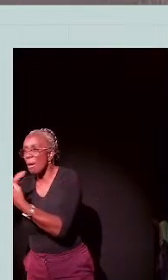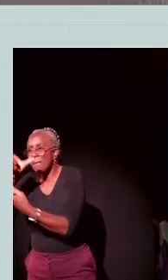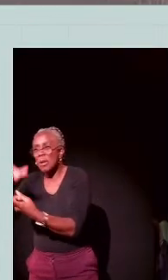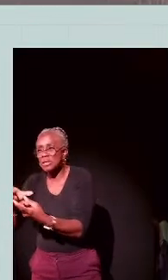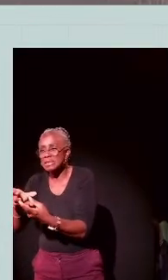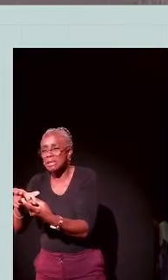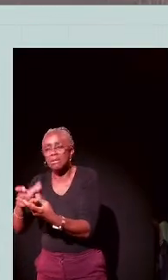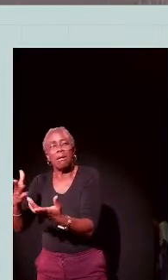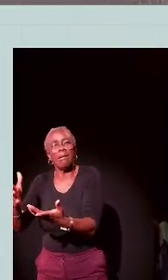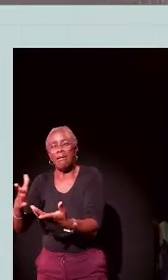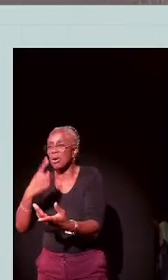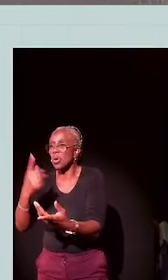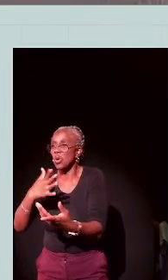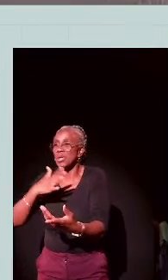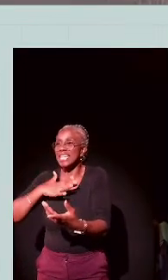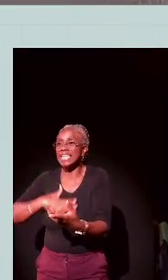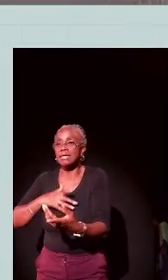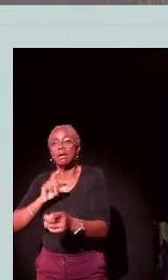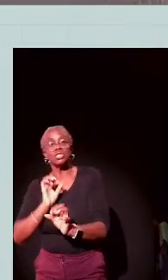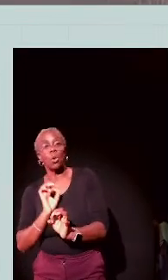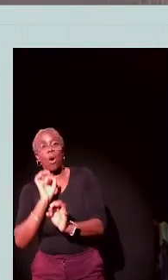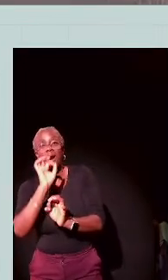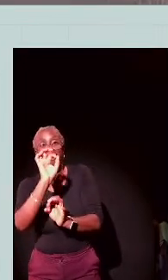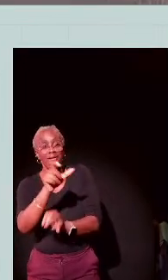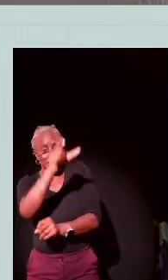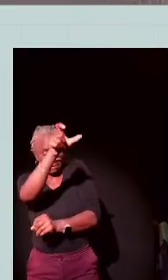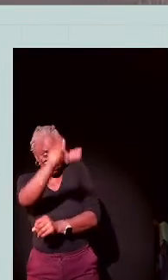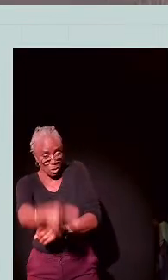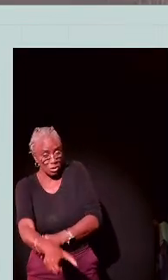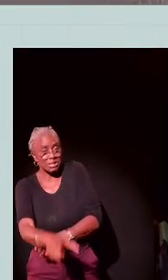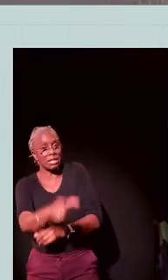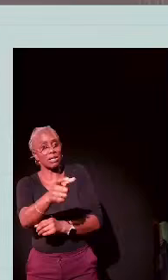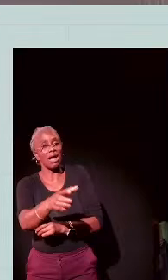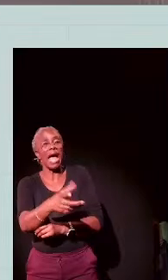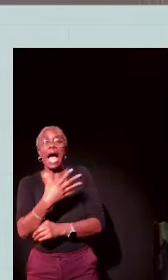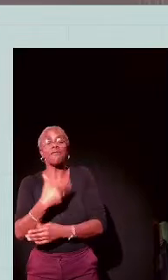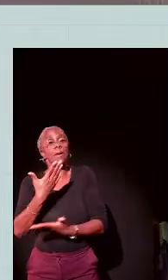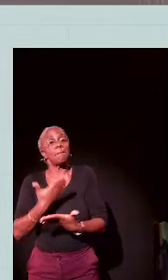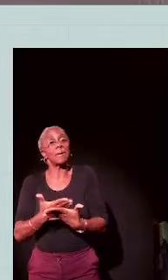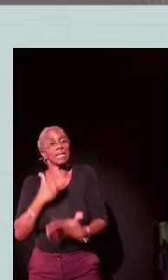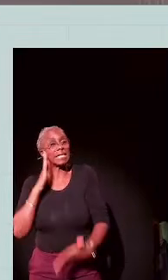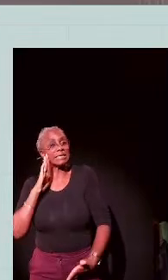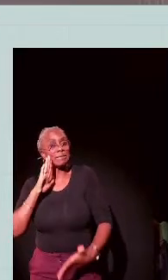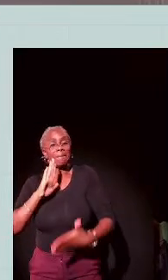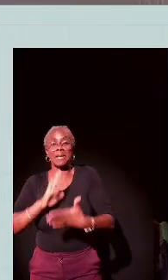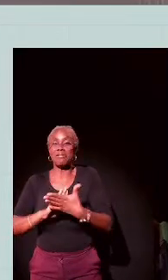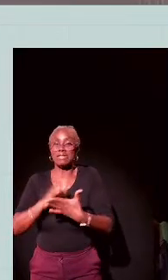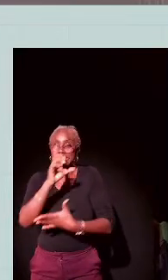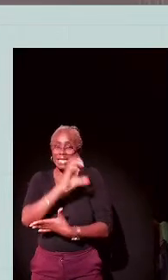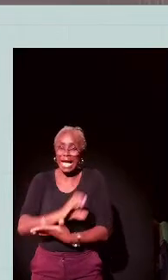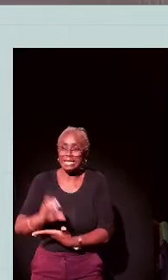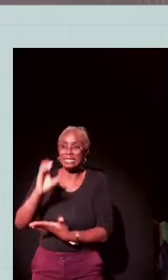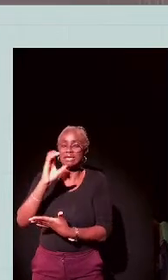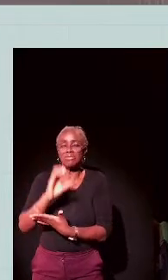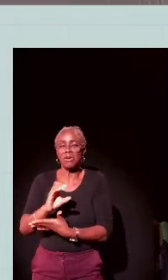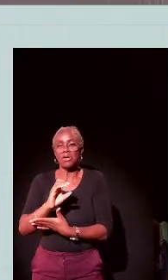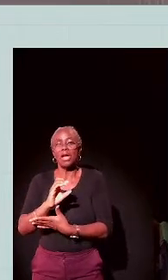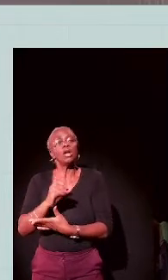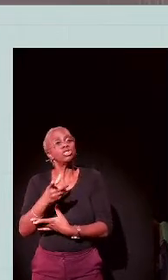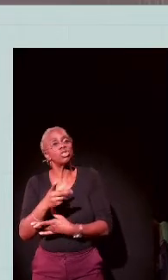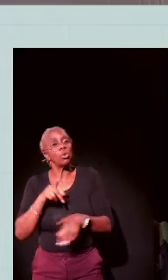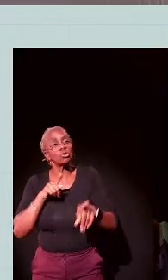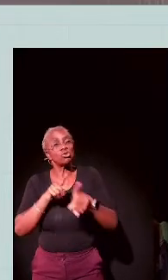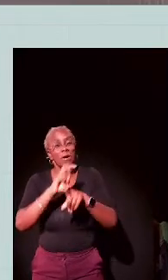used an individual, or kind of worked with an individual who had experienced brain cancer around 2 years prior to